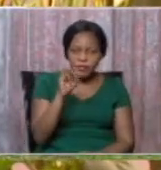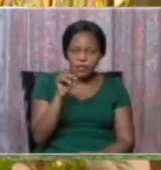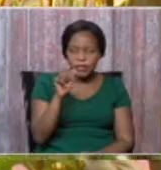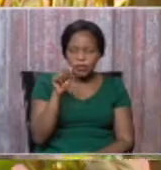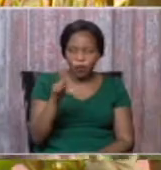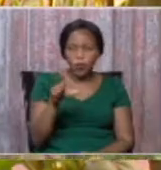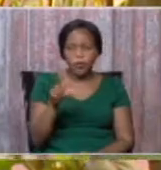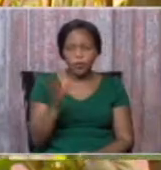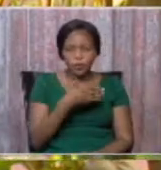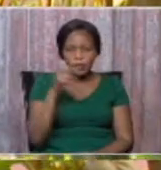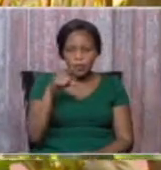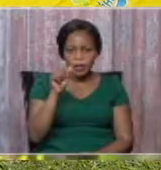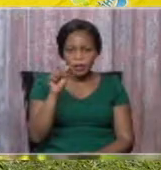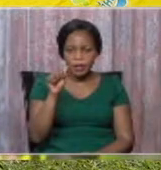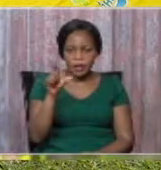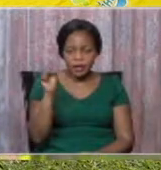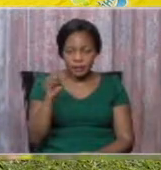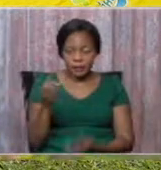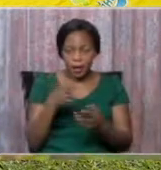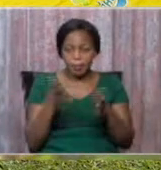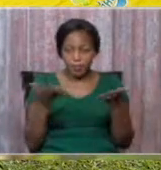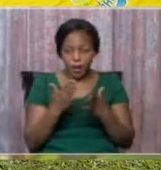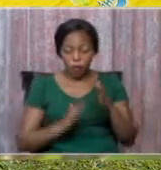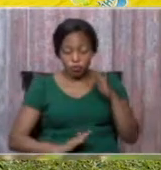all about? My name is